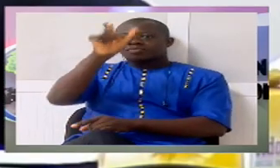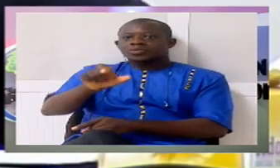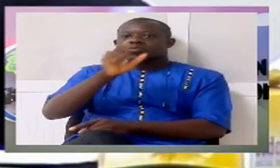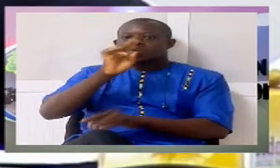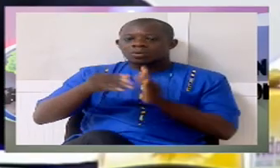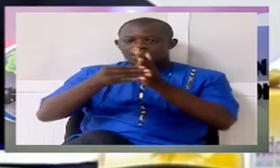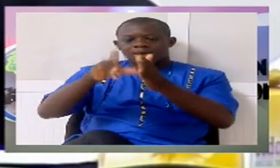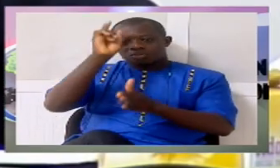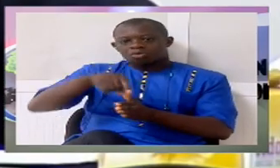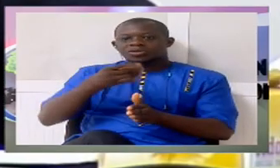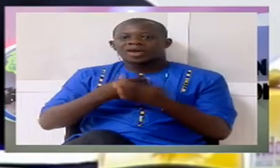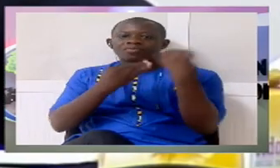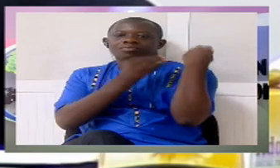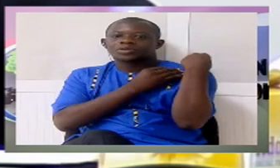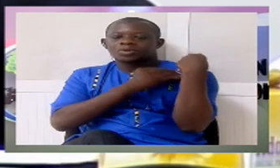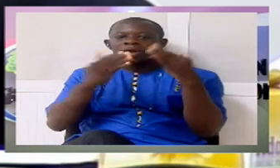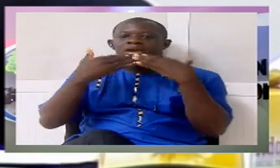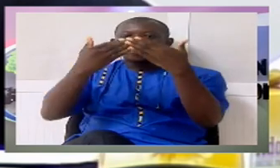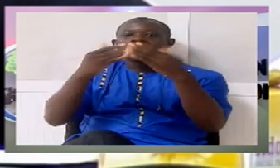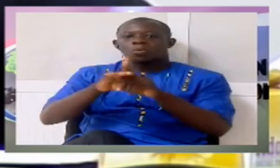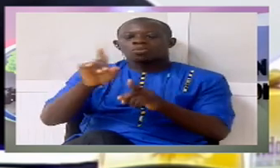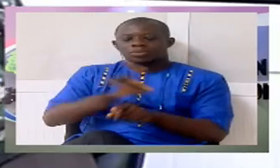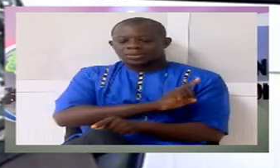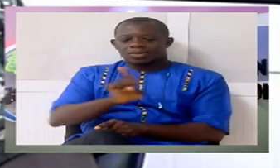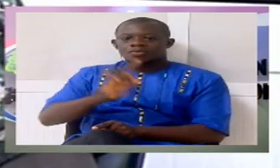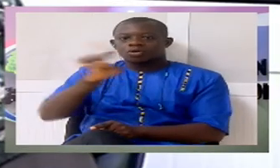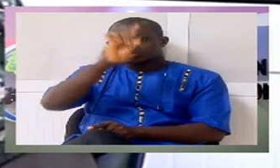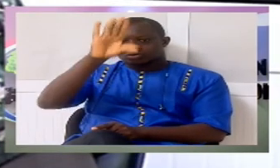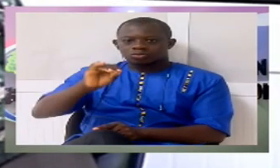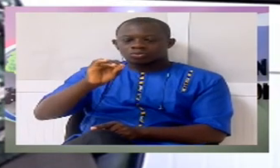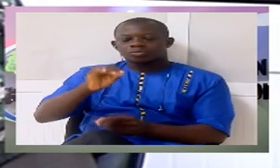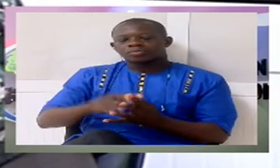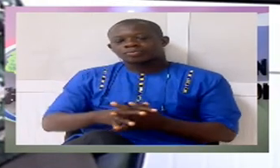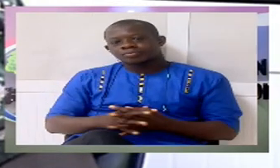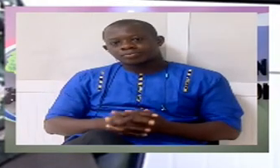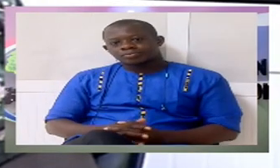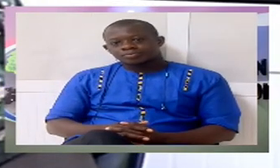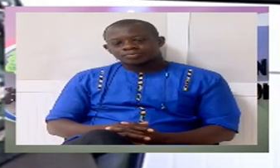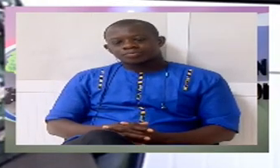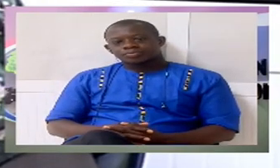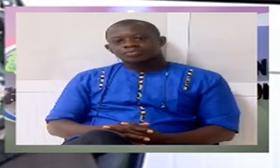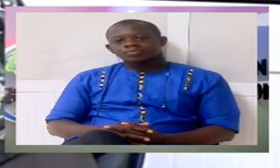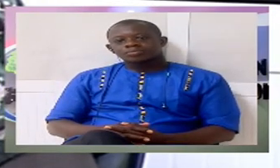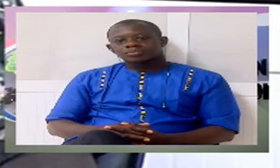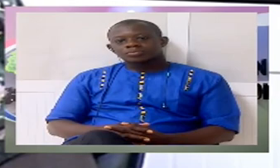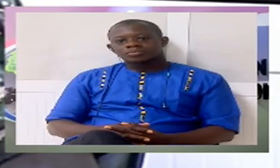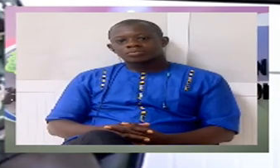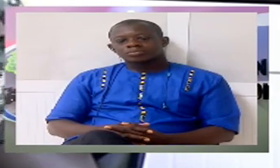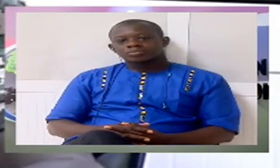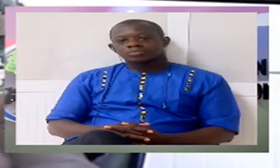the responsibility of telling them what to do. The liggey convoy commander bi nak pour mom mu wax len lan lañ wara